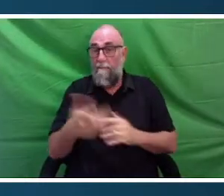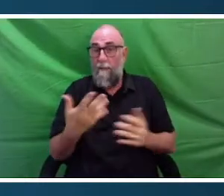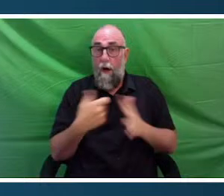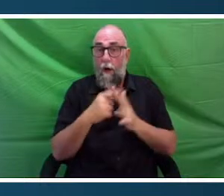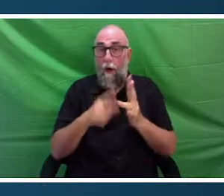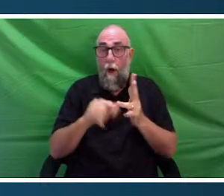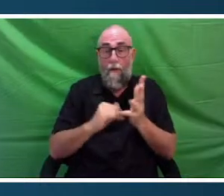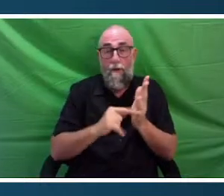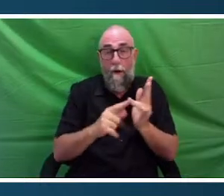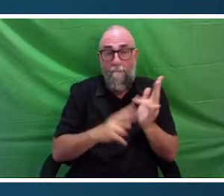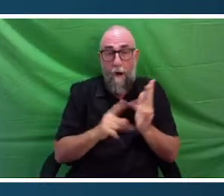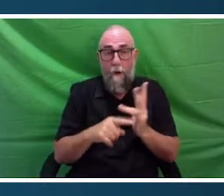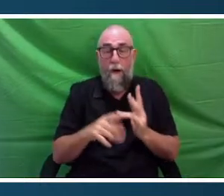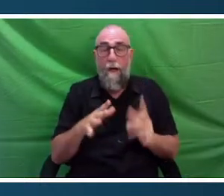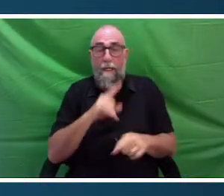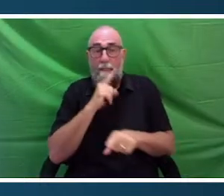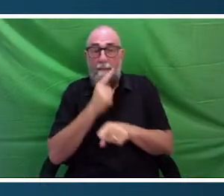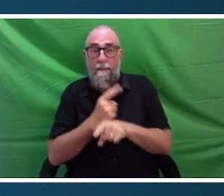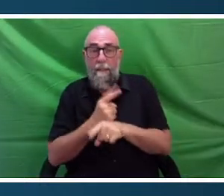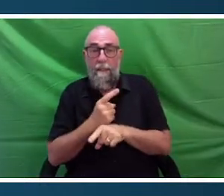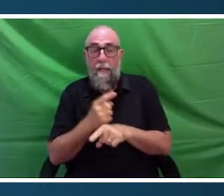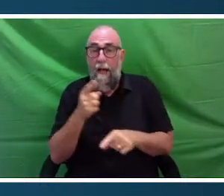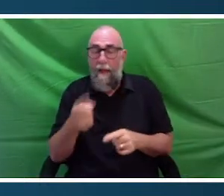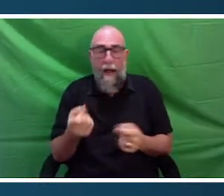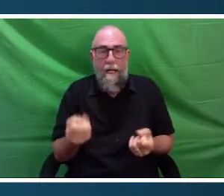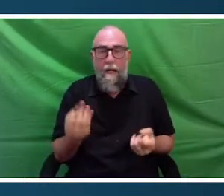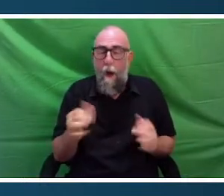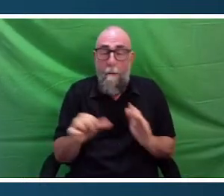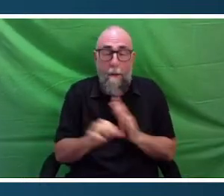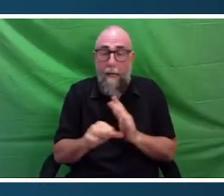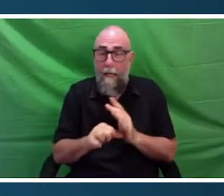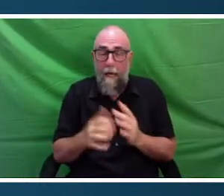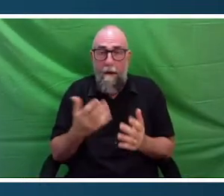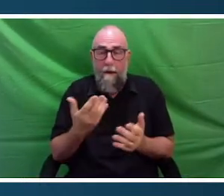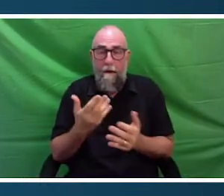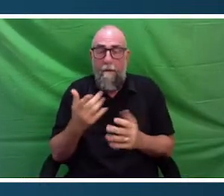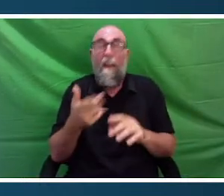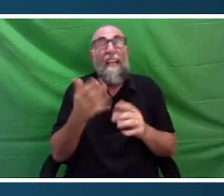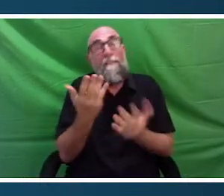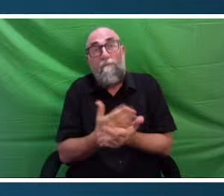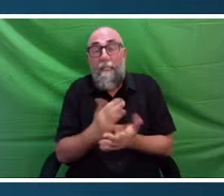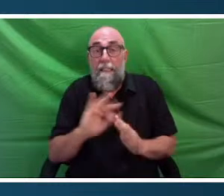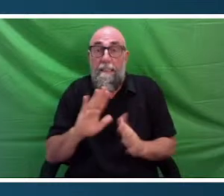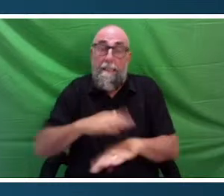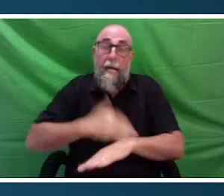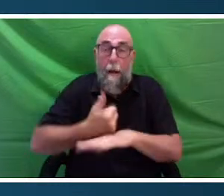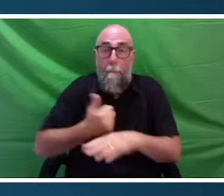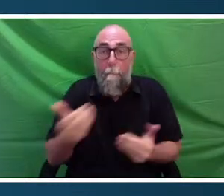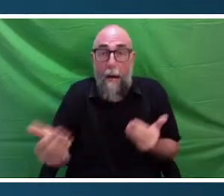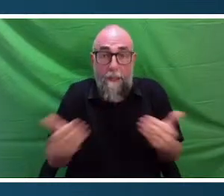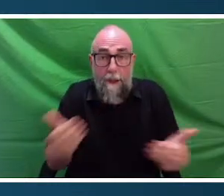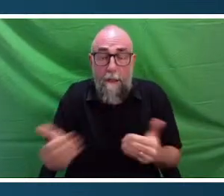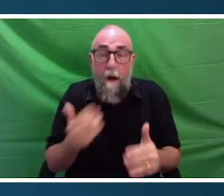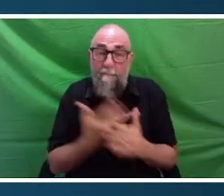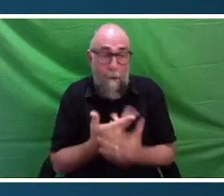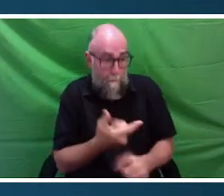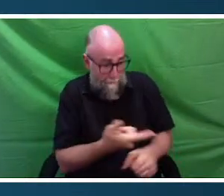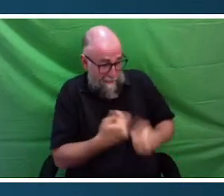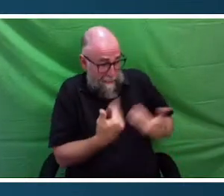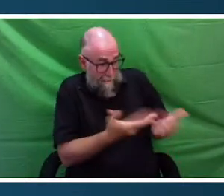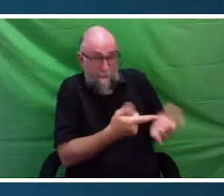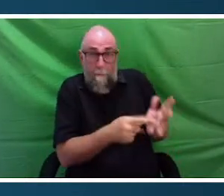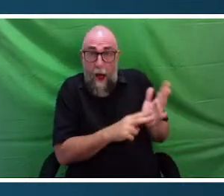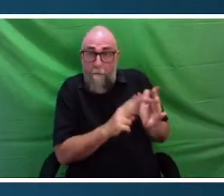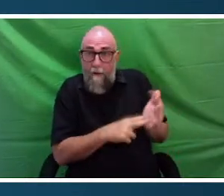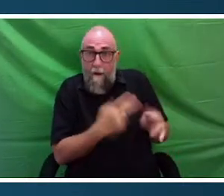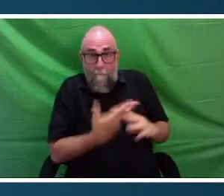budget lines to set up even a rudimentary bakery. Furthermore, a prevalent view back then, and